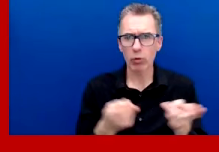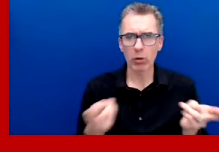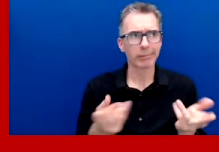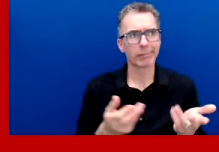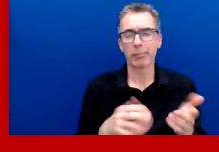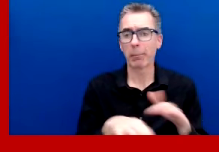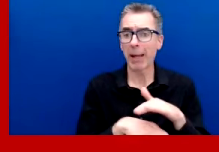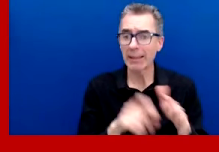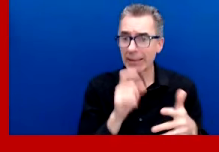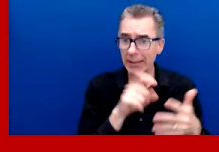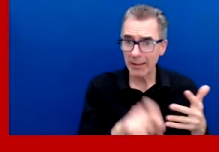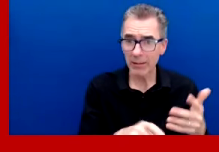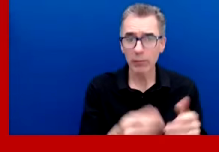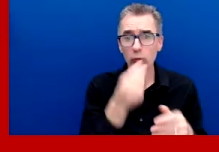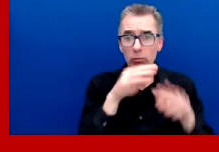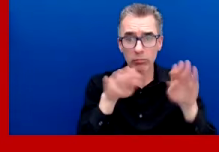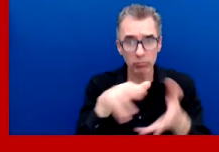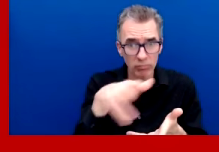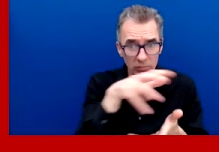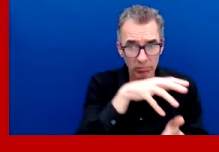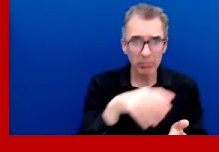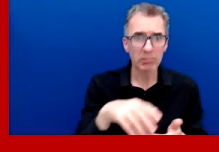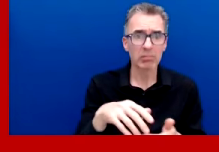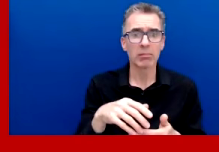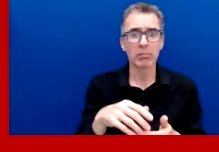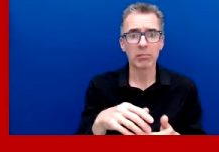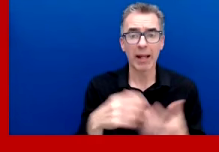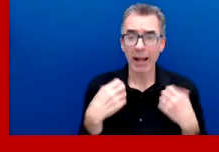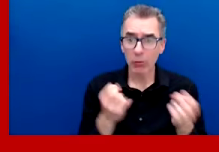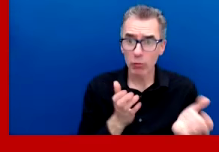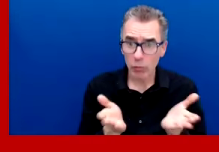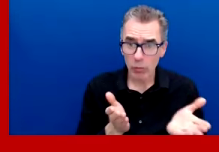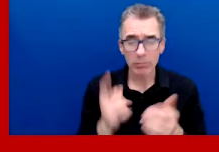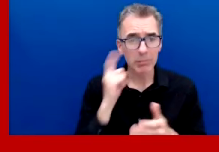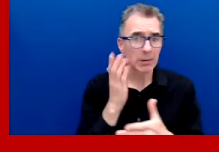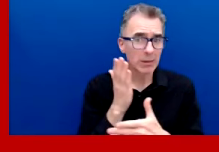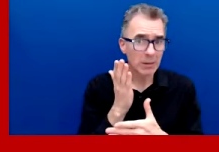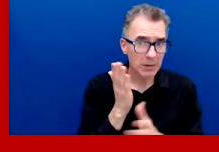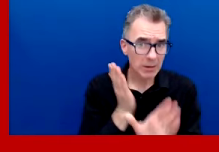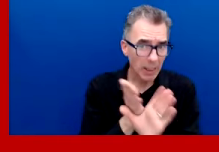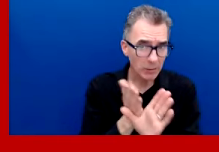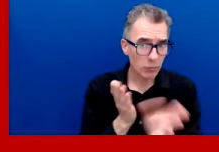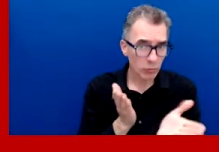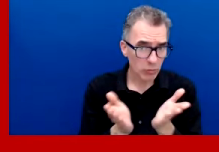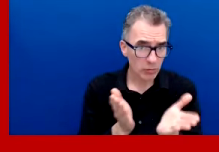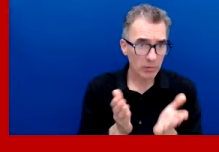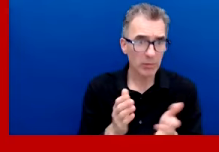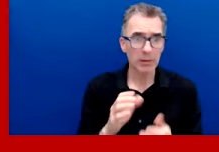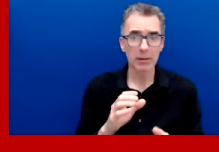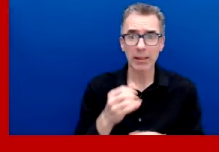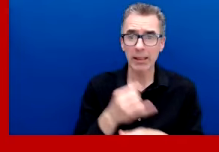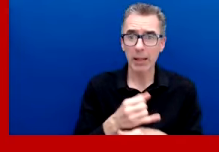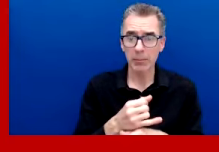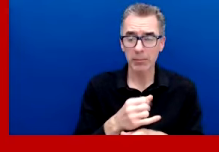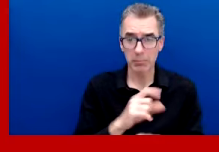food pantry, health services, psych services, campus PD, and then we also have our local agencies